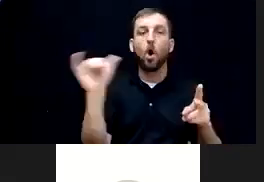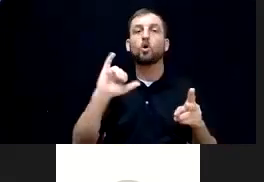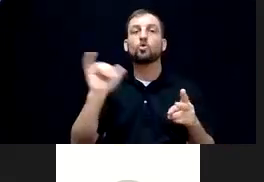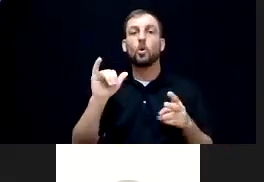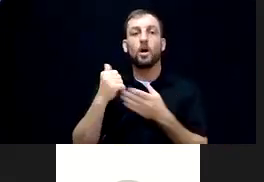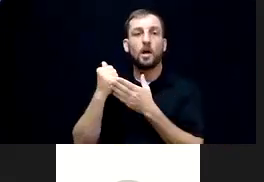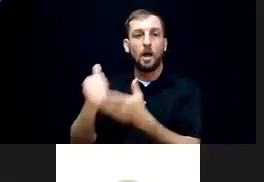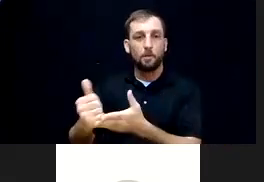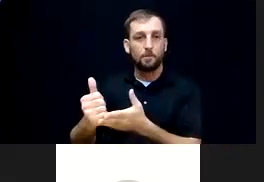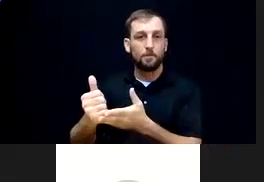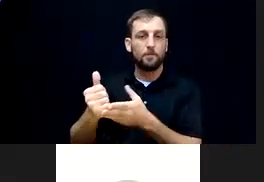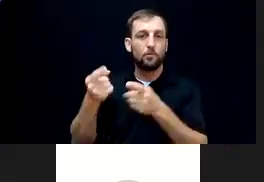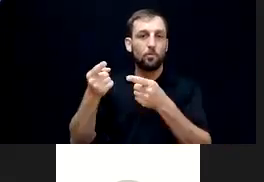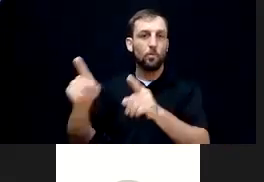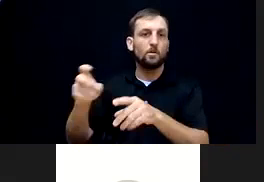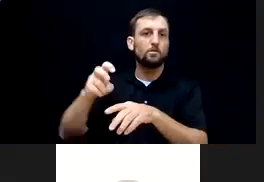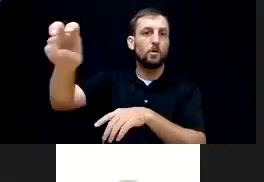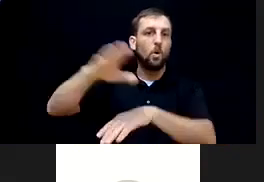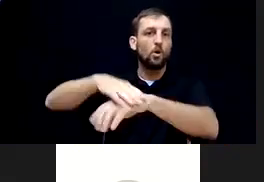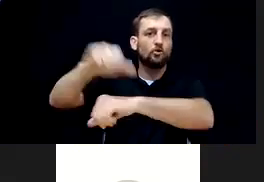also on the job too, when they receive employment.